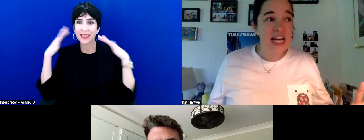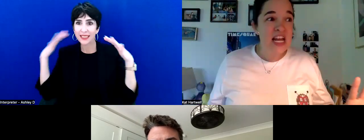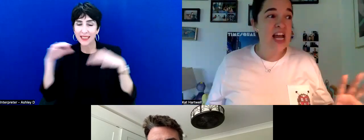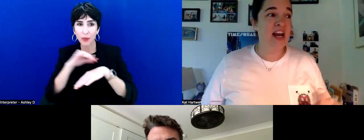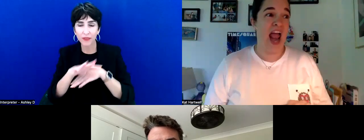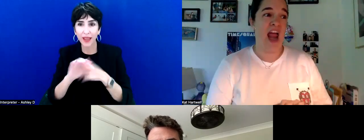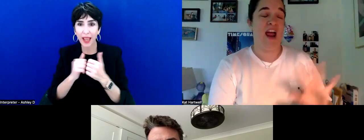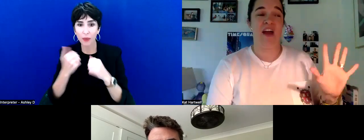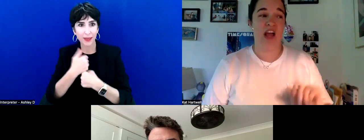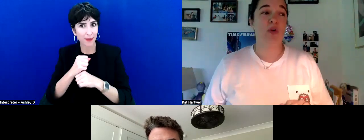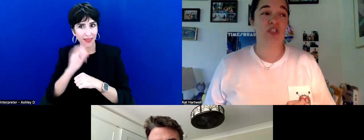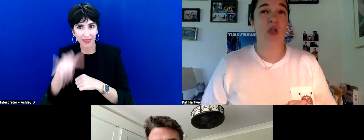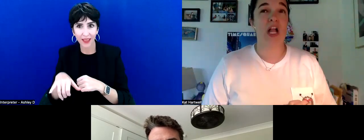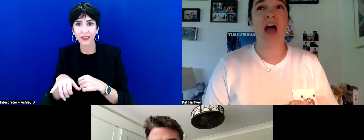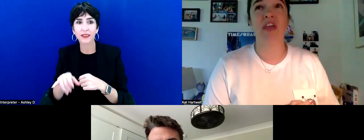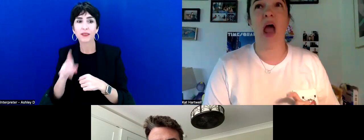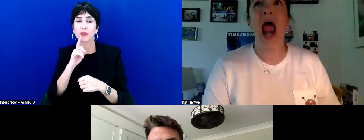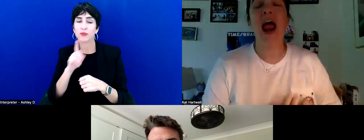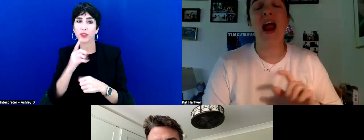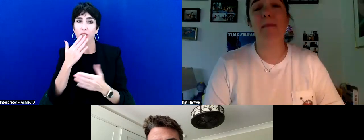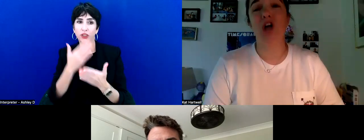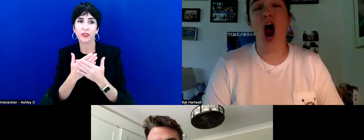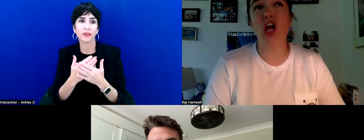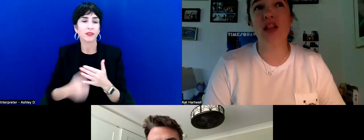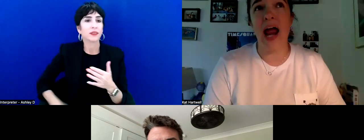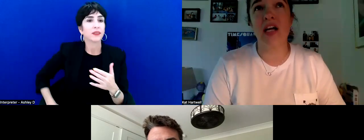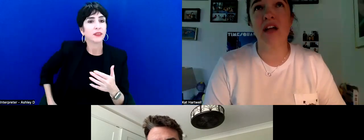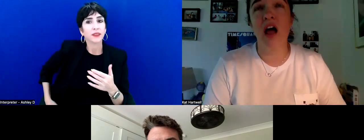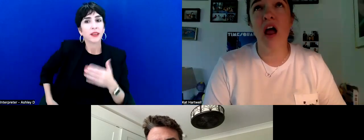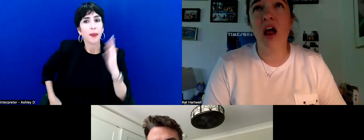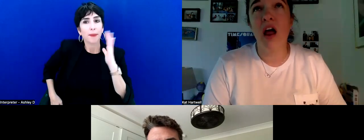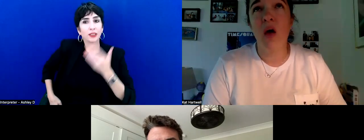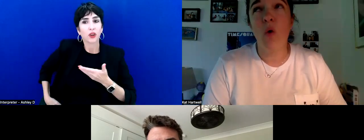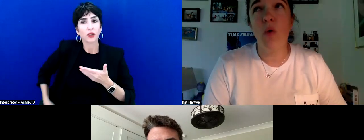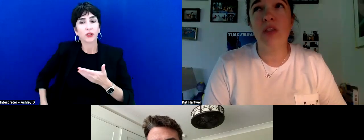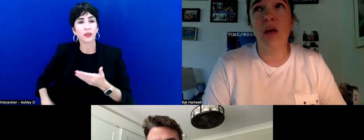how they did it, and it was really got it Mhm. out. And my daughter like